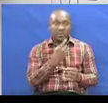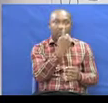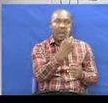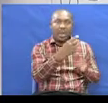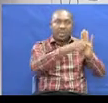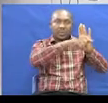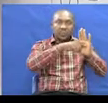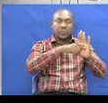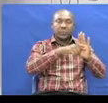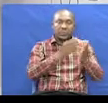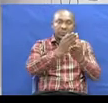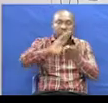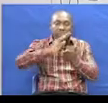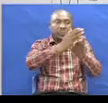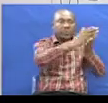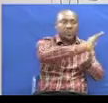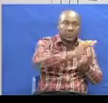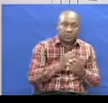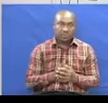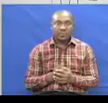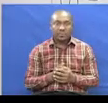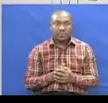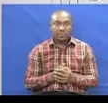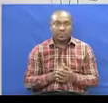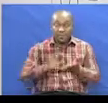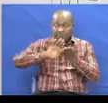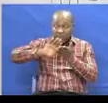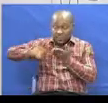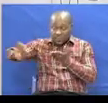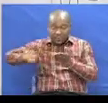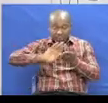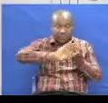1 both sides.